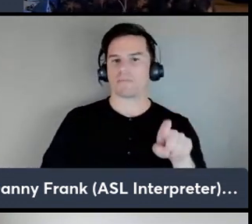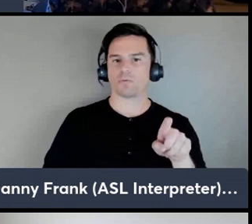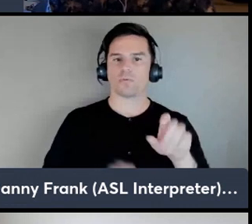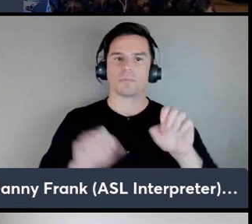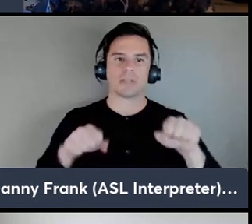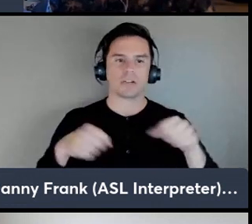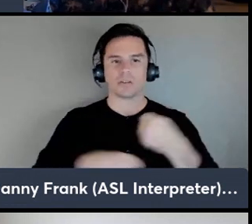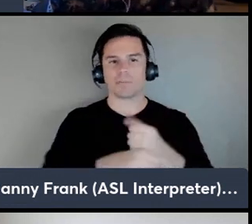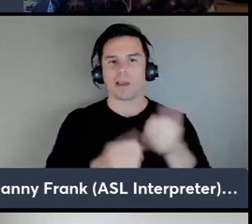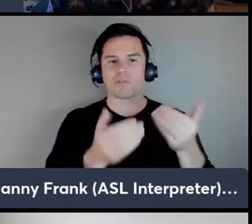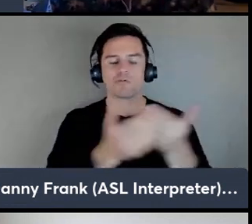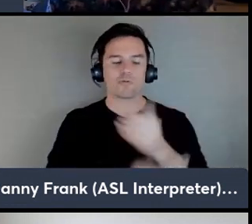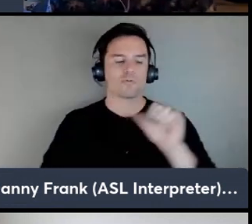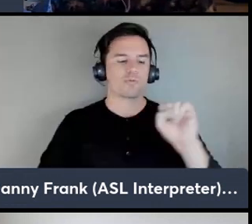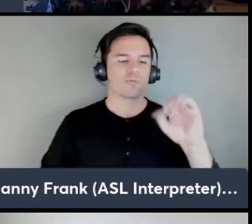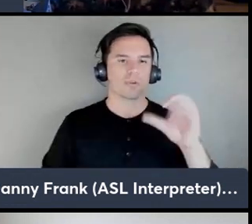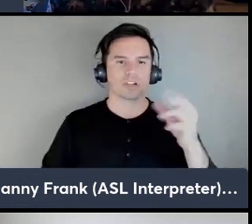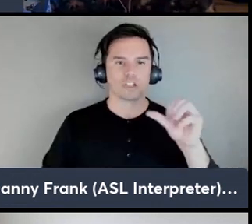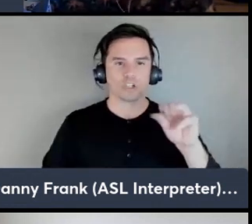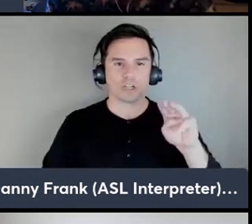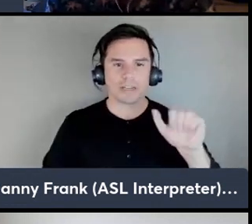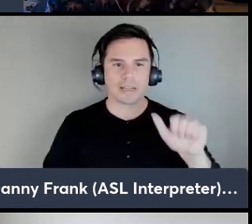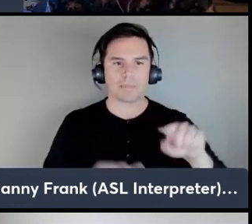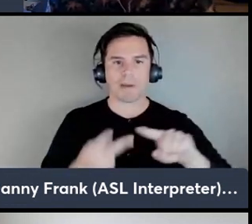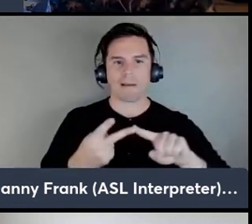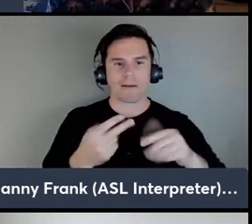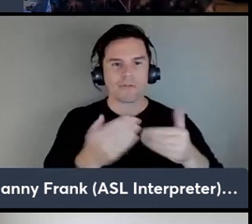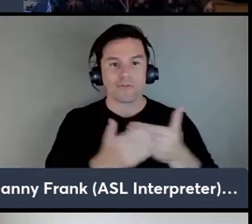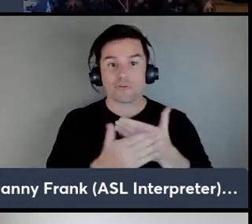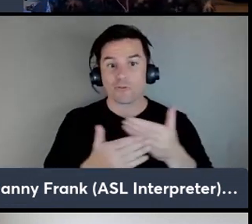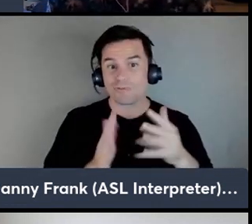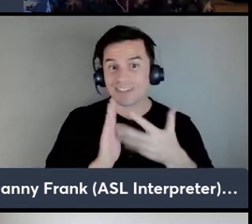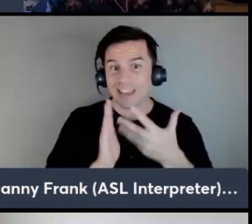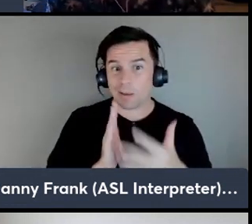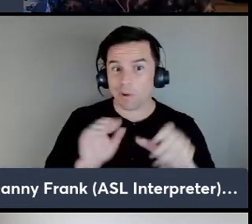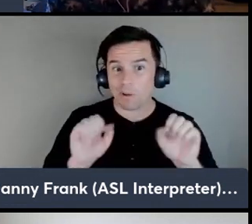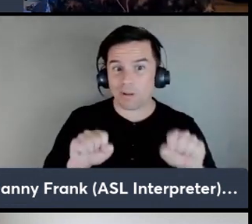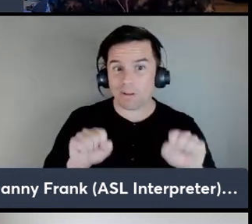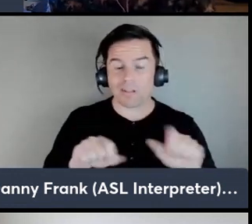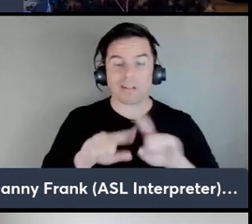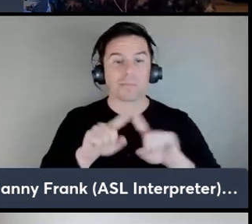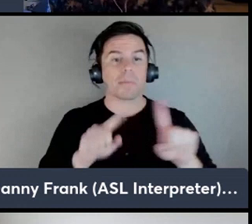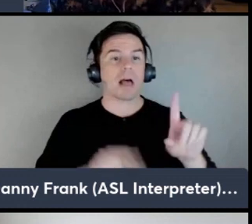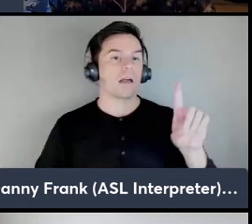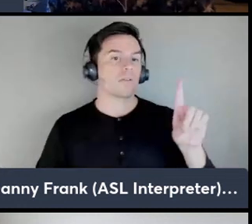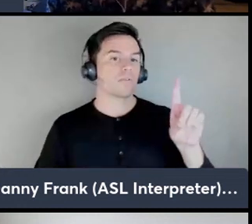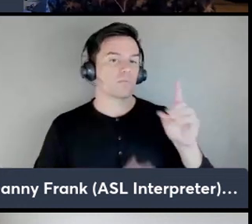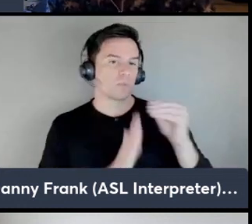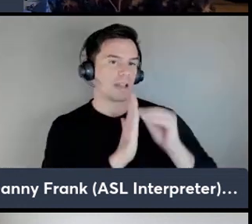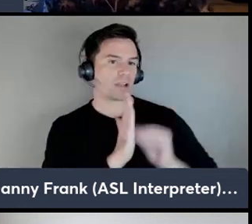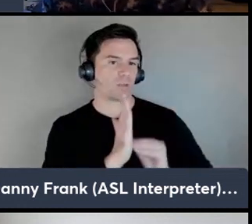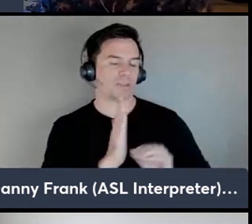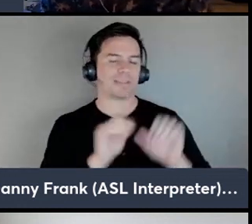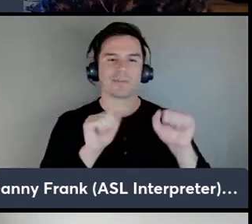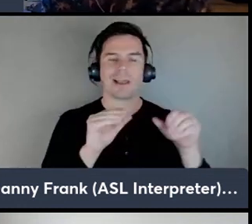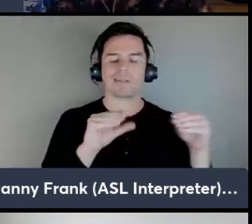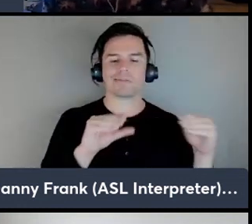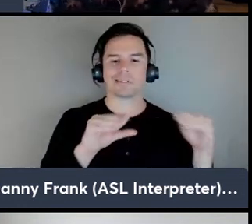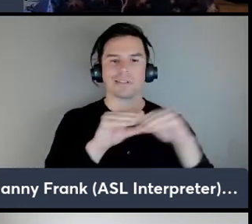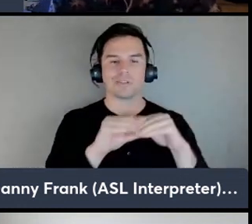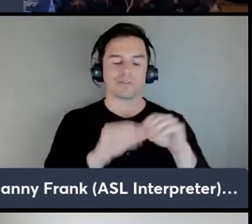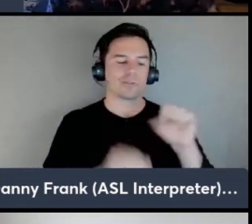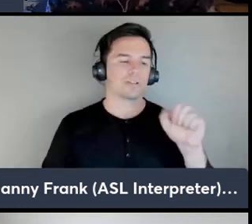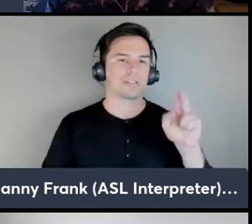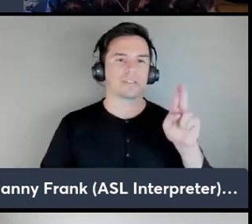schema, generate potentially a new table. But with documents, what's really beneficial here is that we could just insert a sub-document into